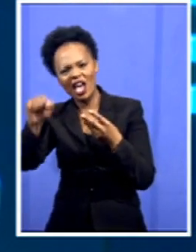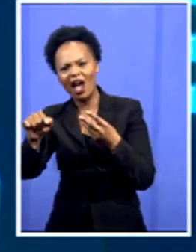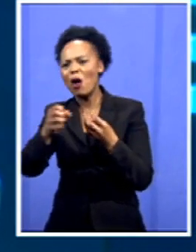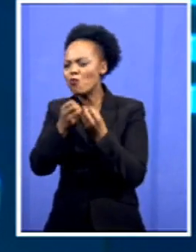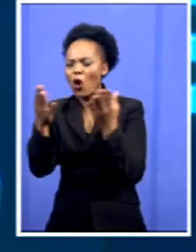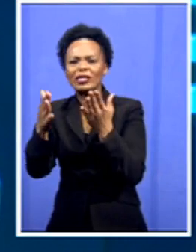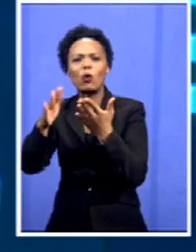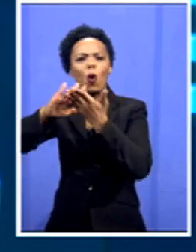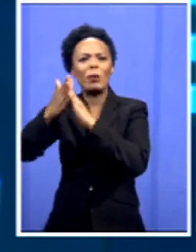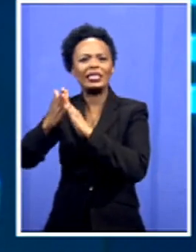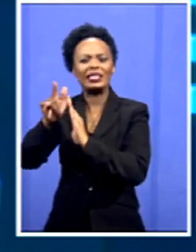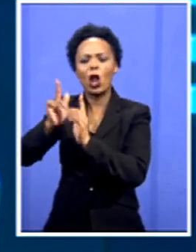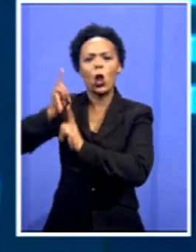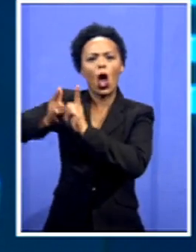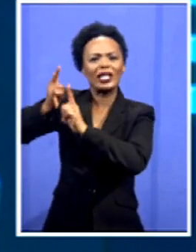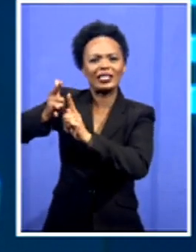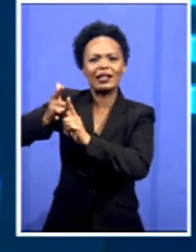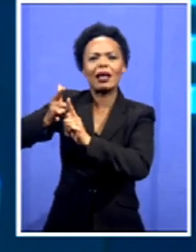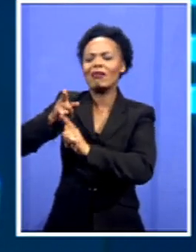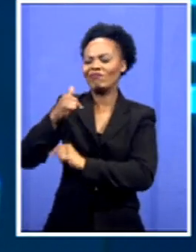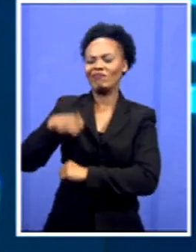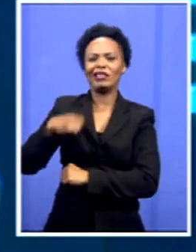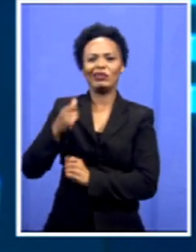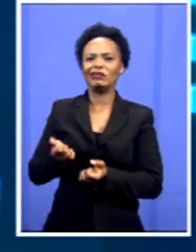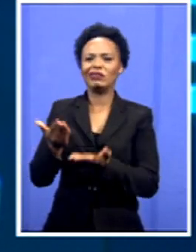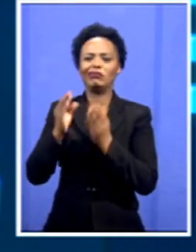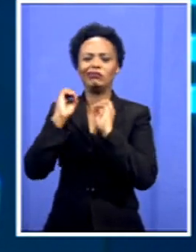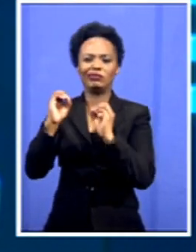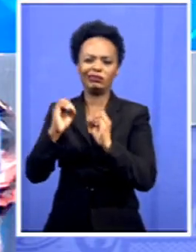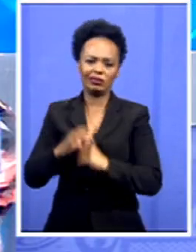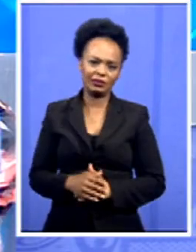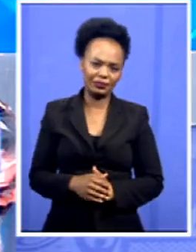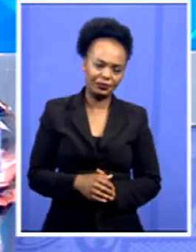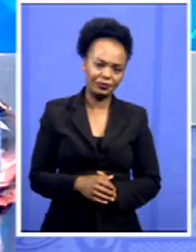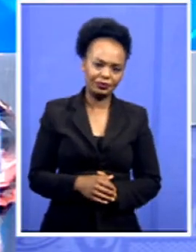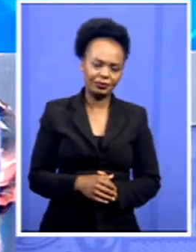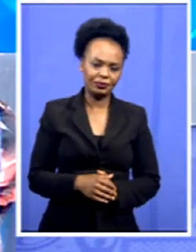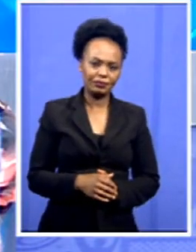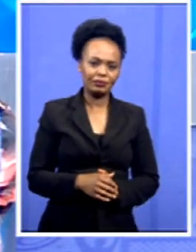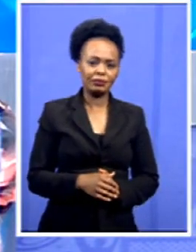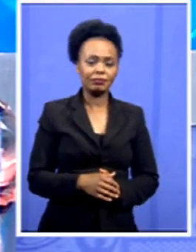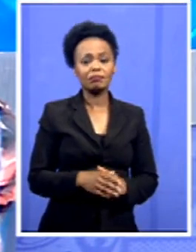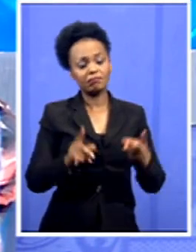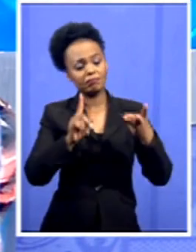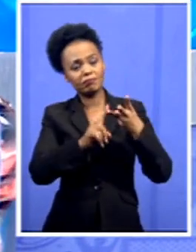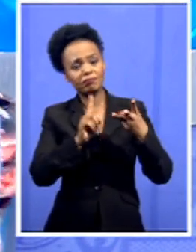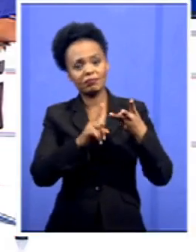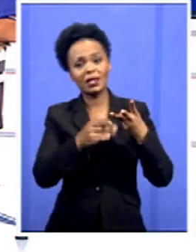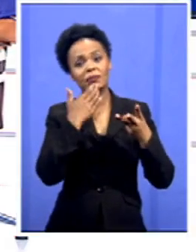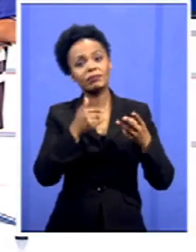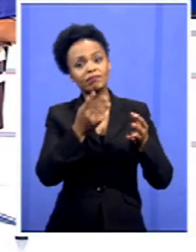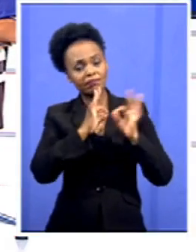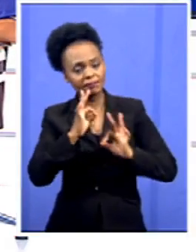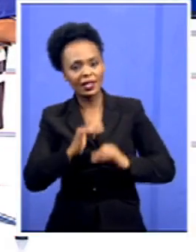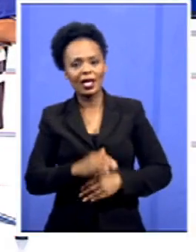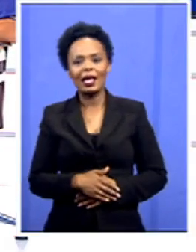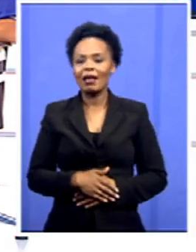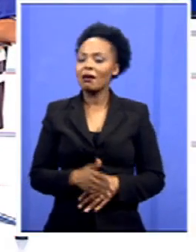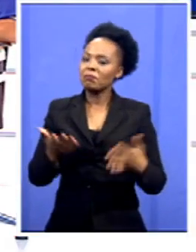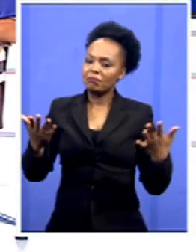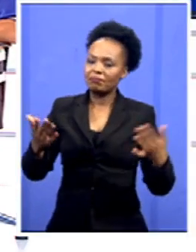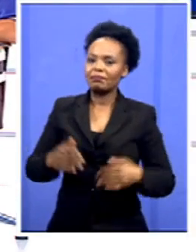lot of disparities that are taking place in Midva. DA, Peter Teixeira? Thank you so much, Sakina. Look,